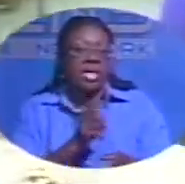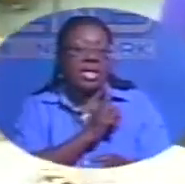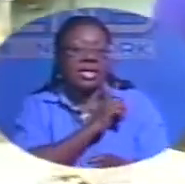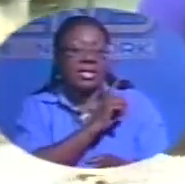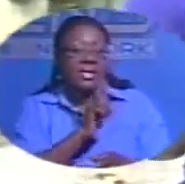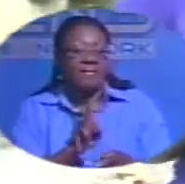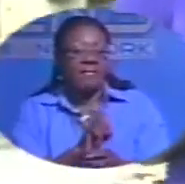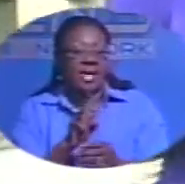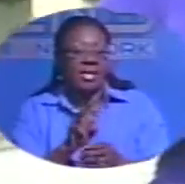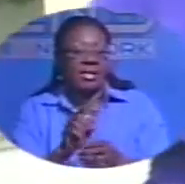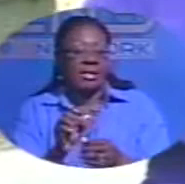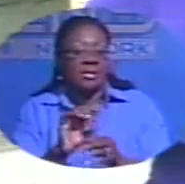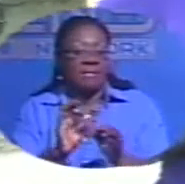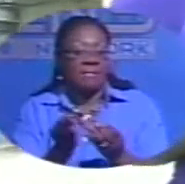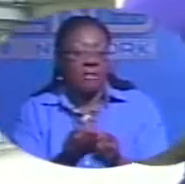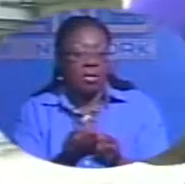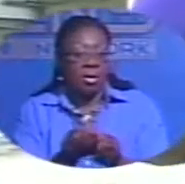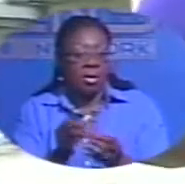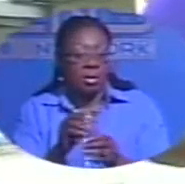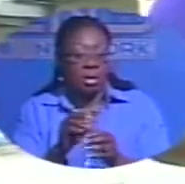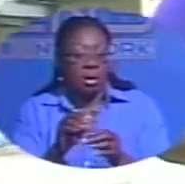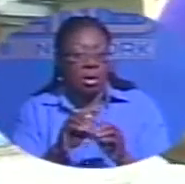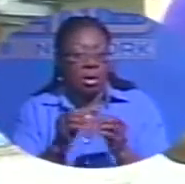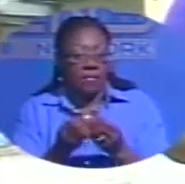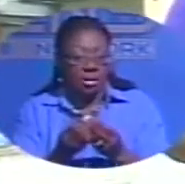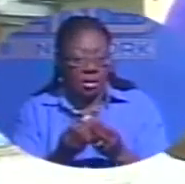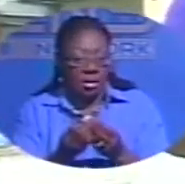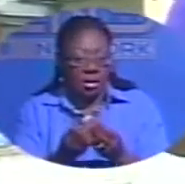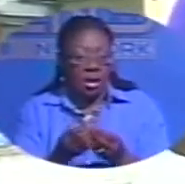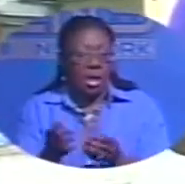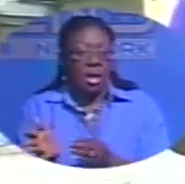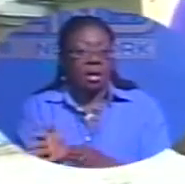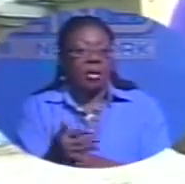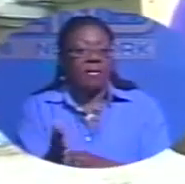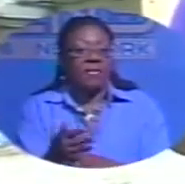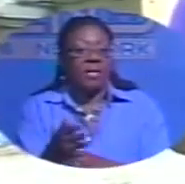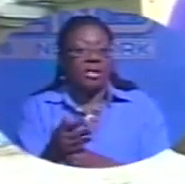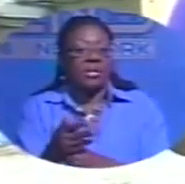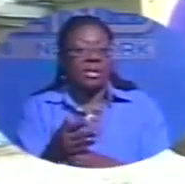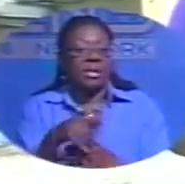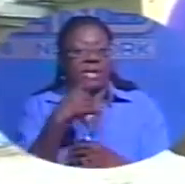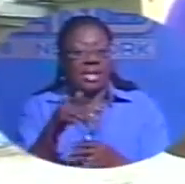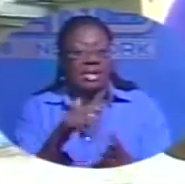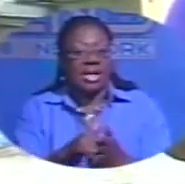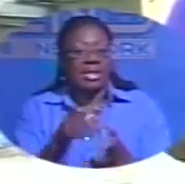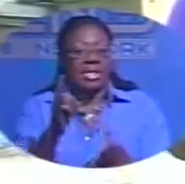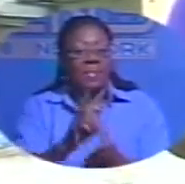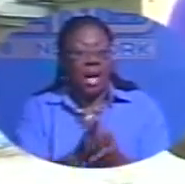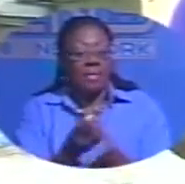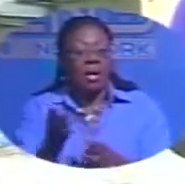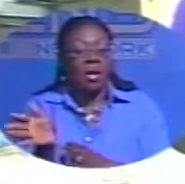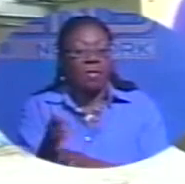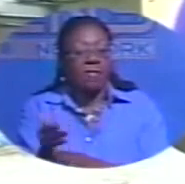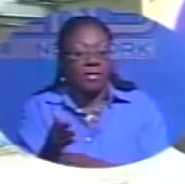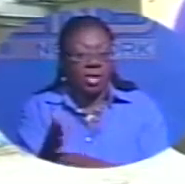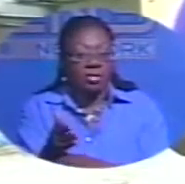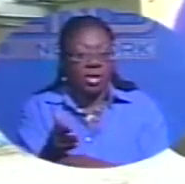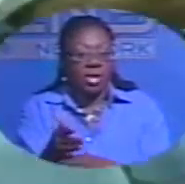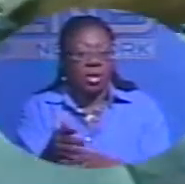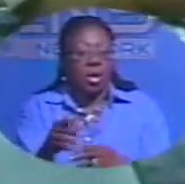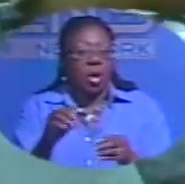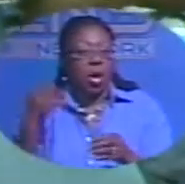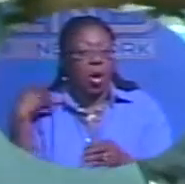were stunned when fingers turned toward them. According to fishermen, Department of Fisheries workers too are involved in a racket of their